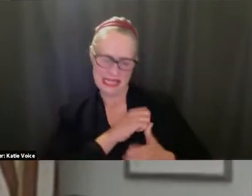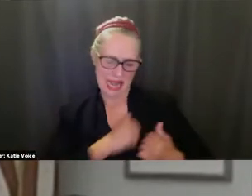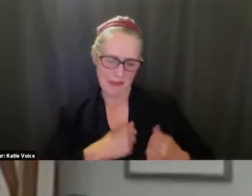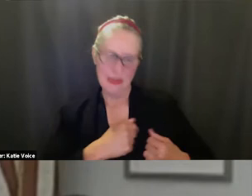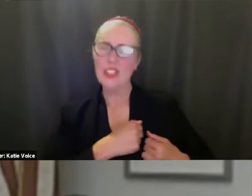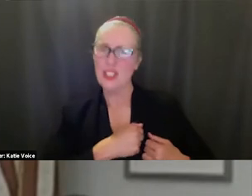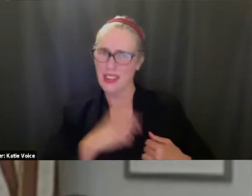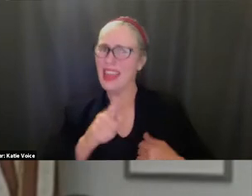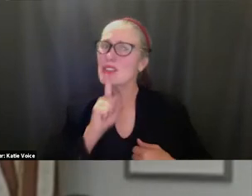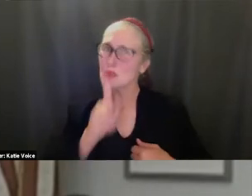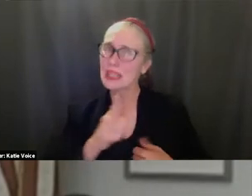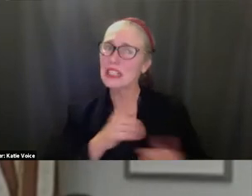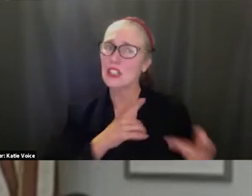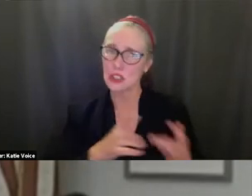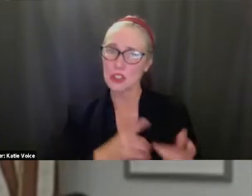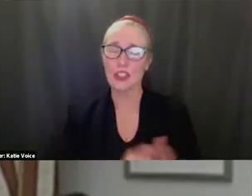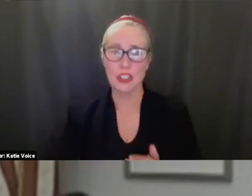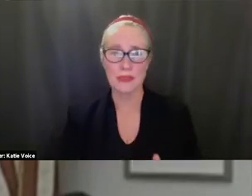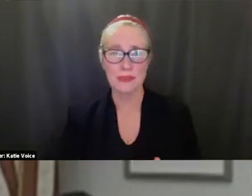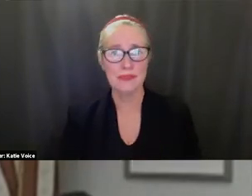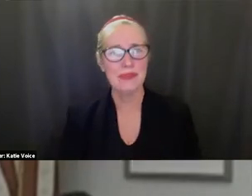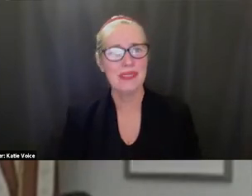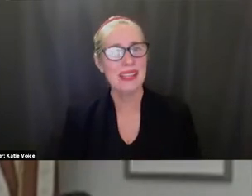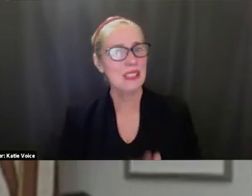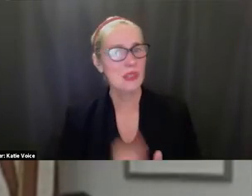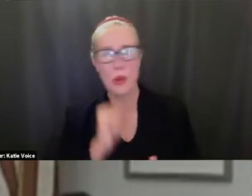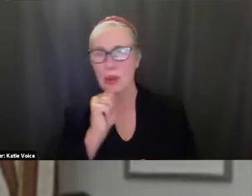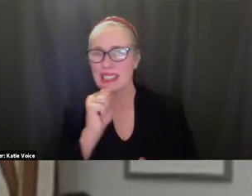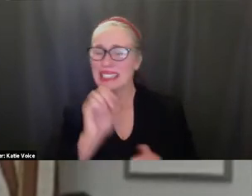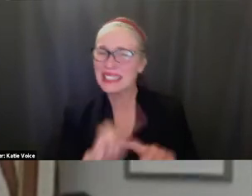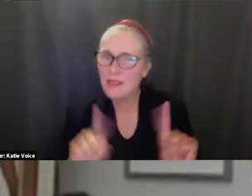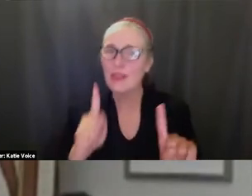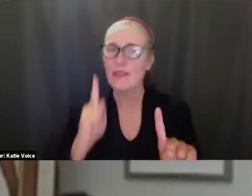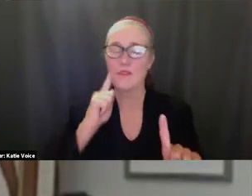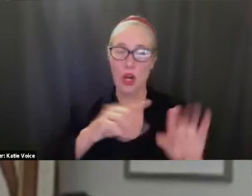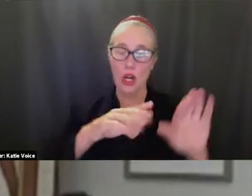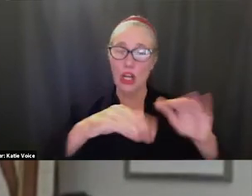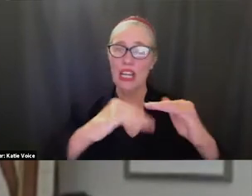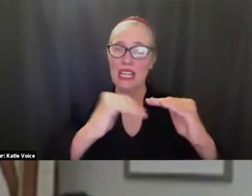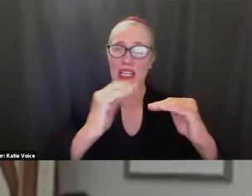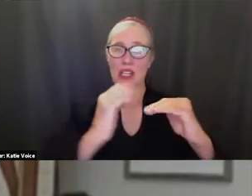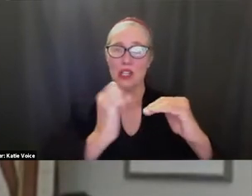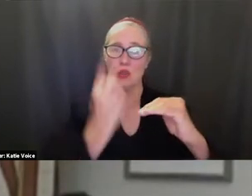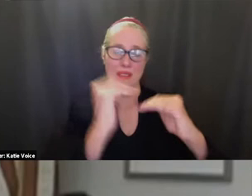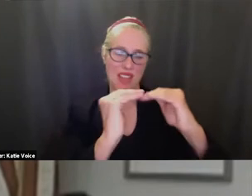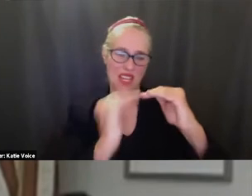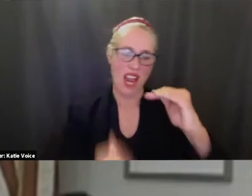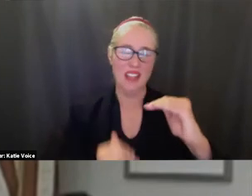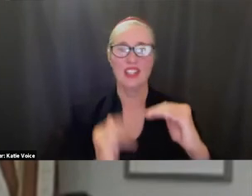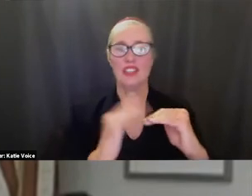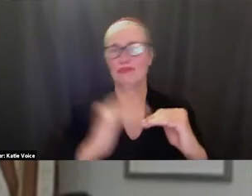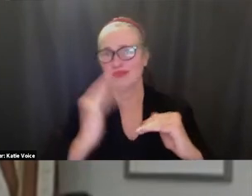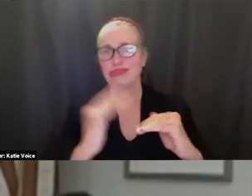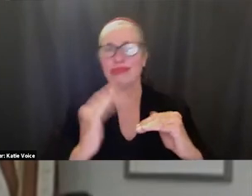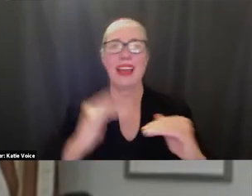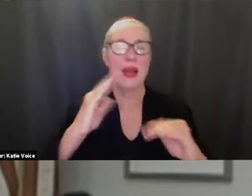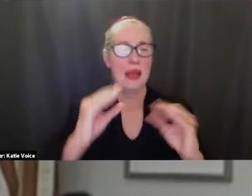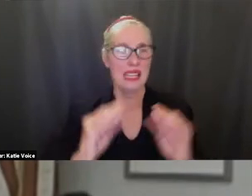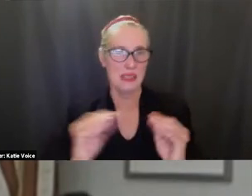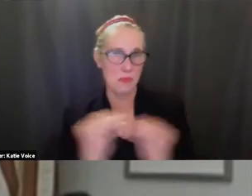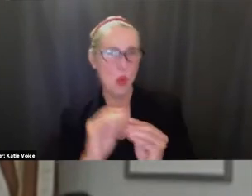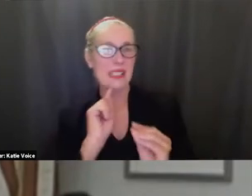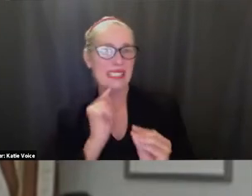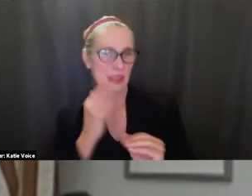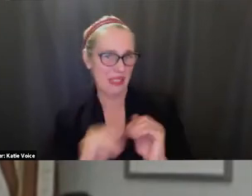concern than it is for adults uh in my in my estimation so i just wanted to acknowledge that concern that